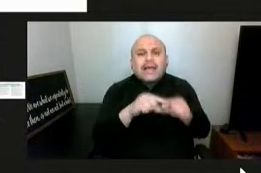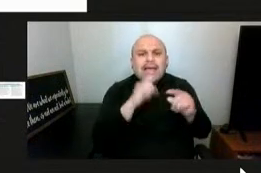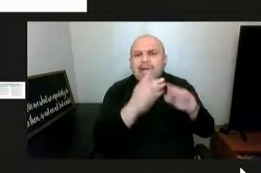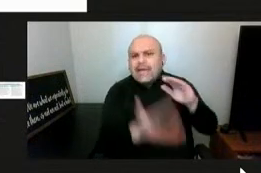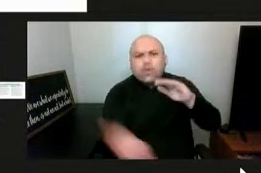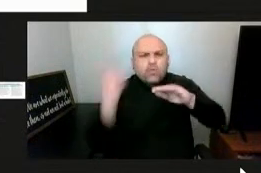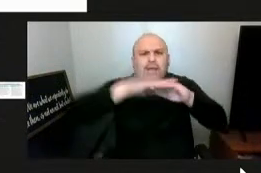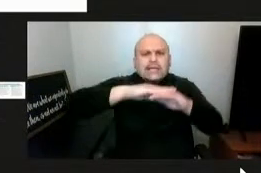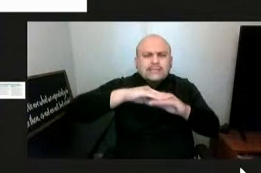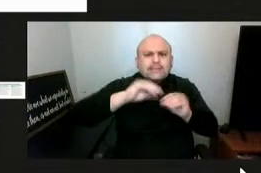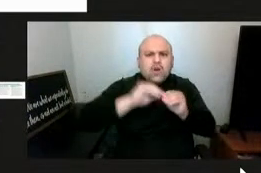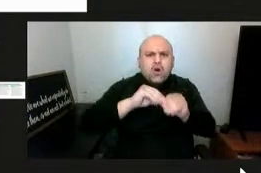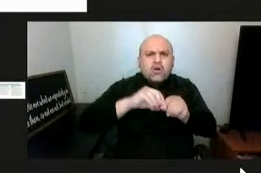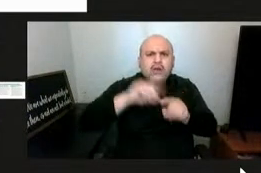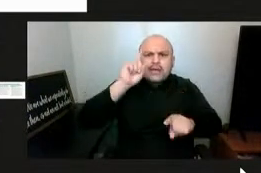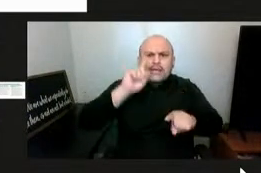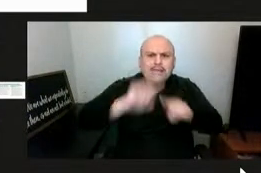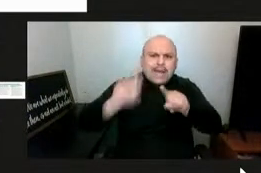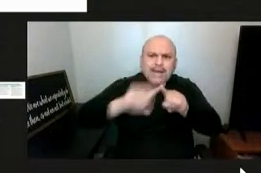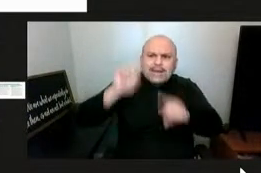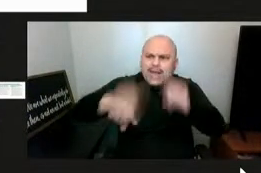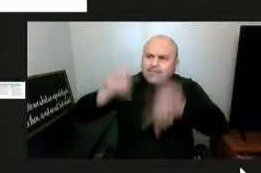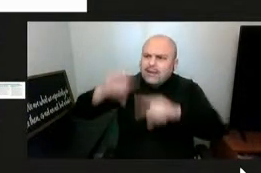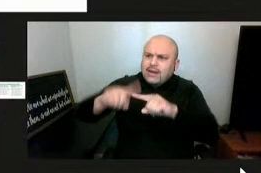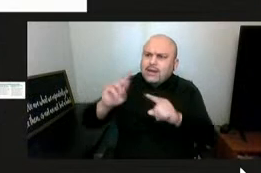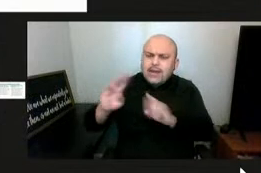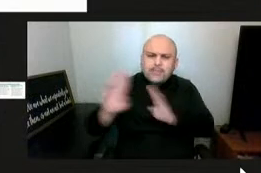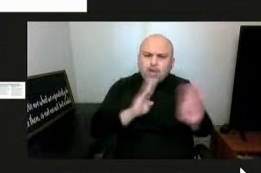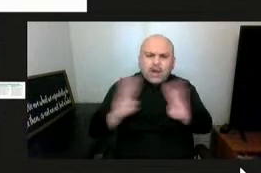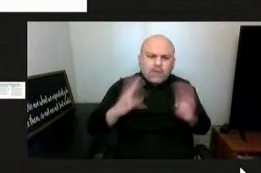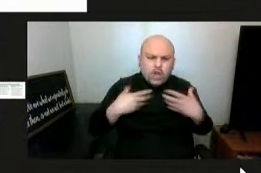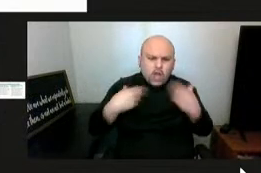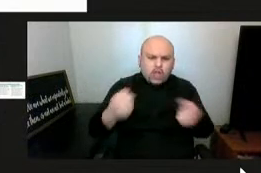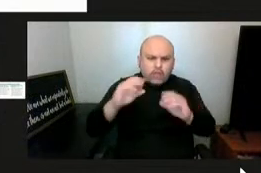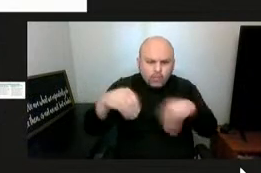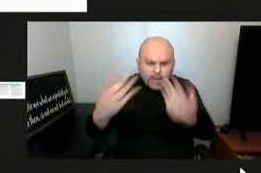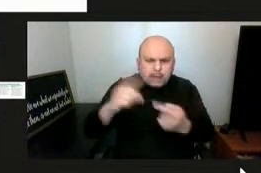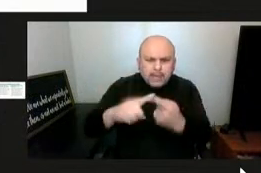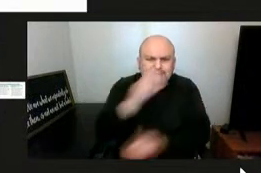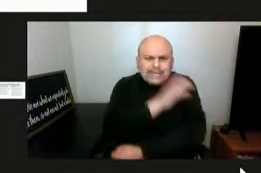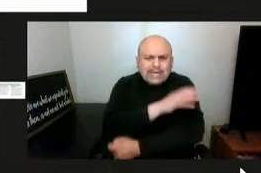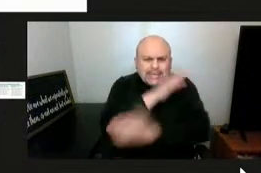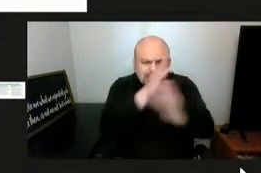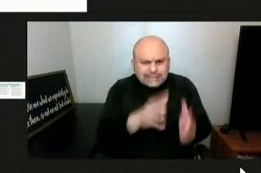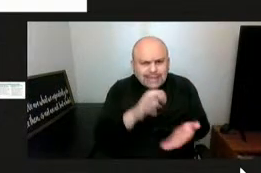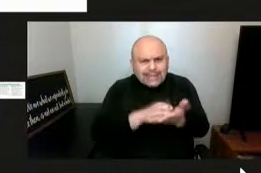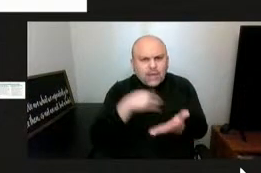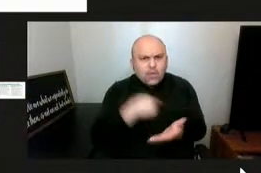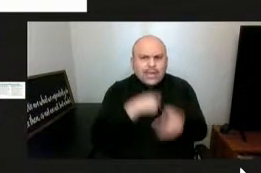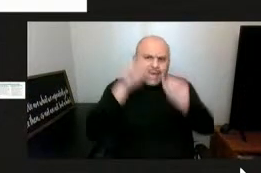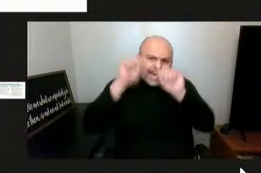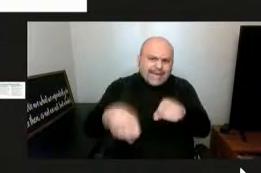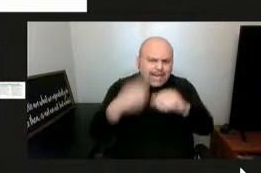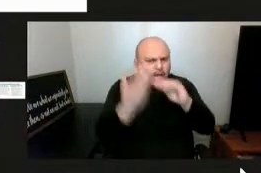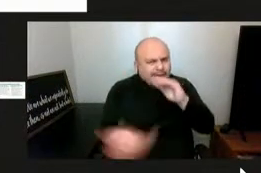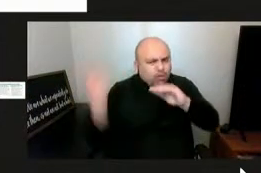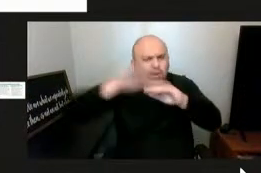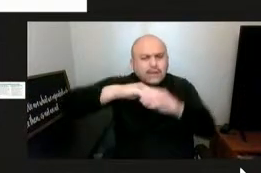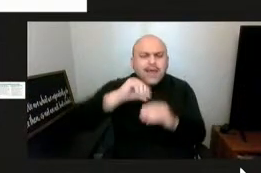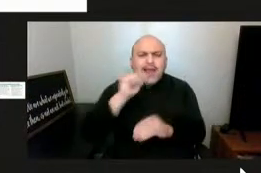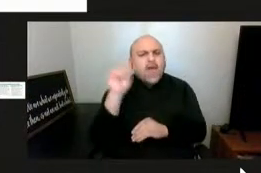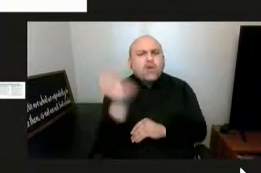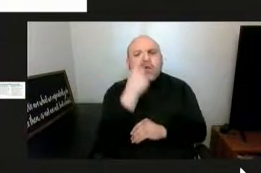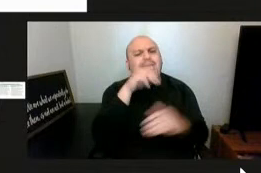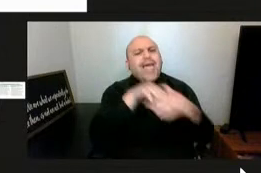diversity of behavioral health providers and clinicians so that we can increase not only access,